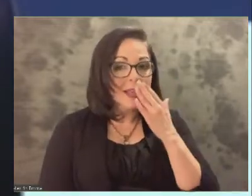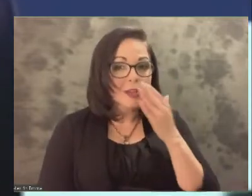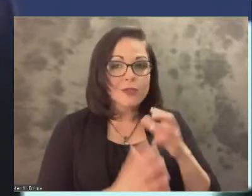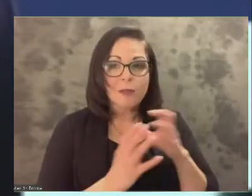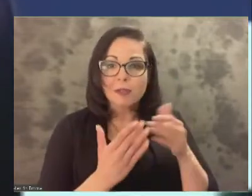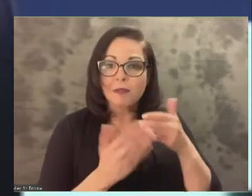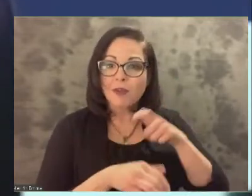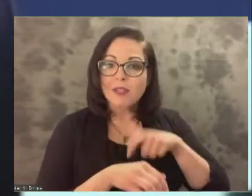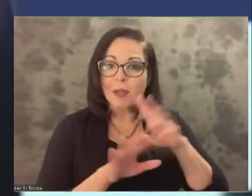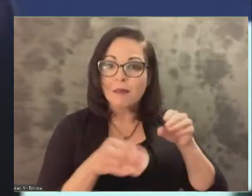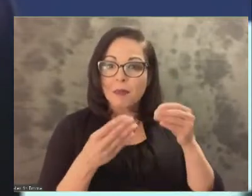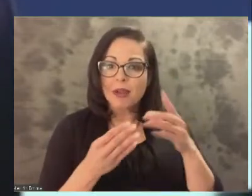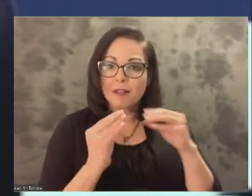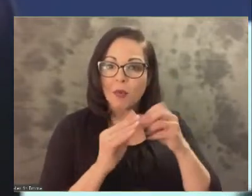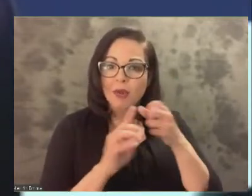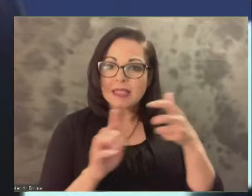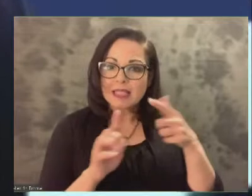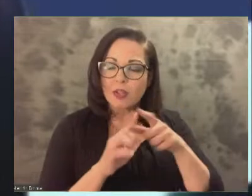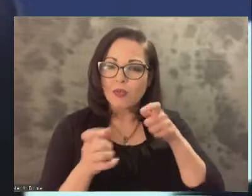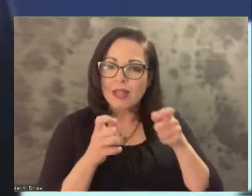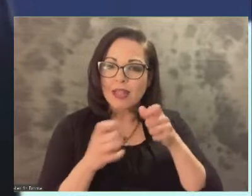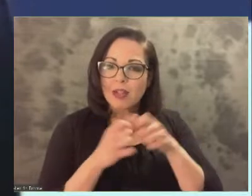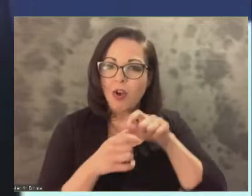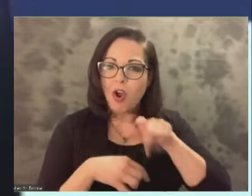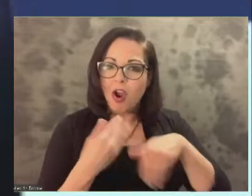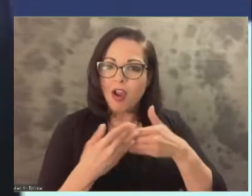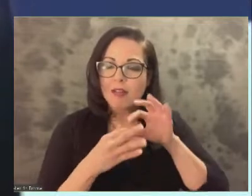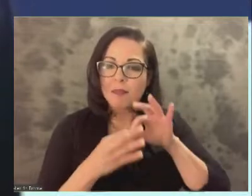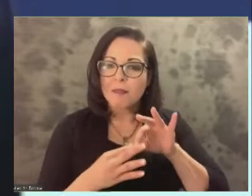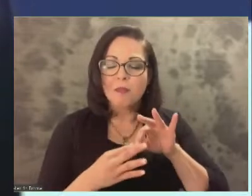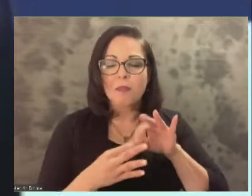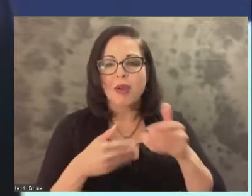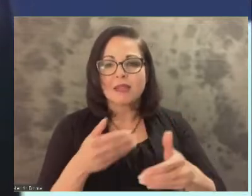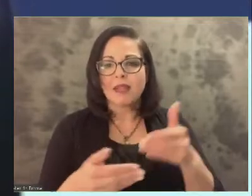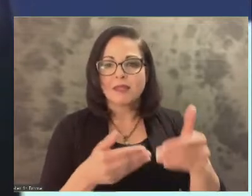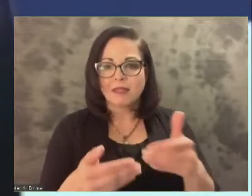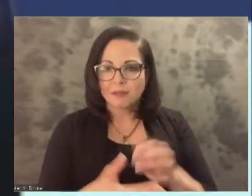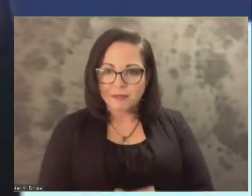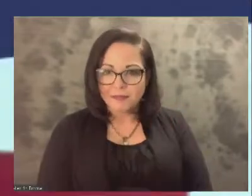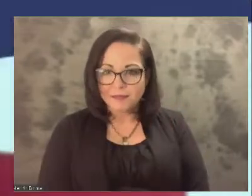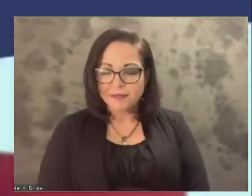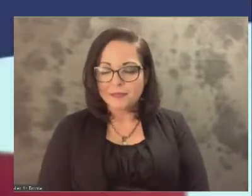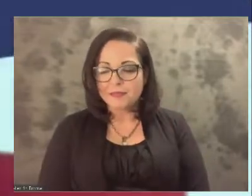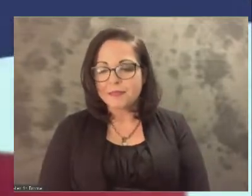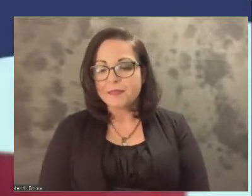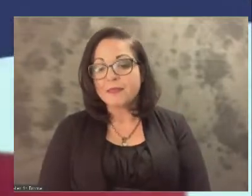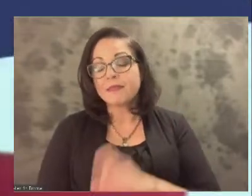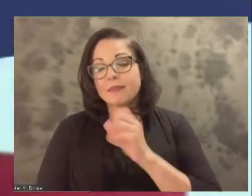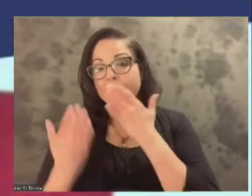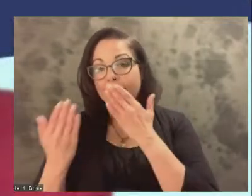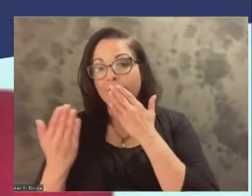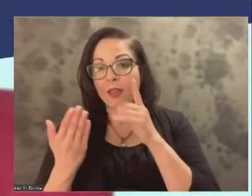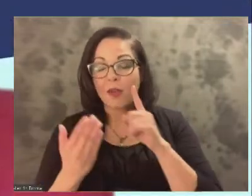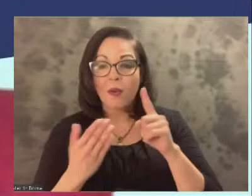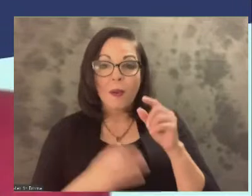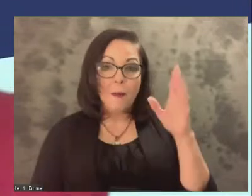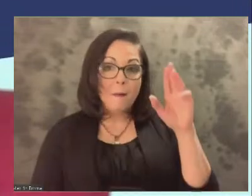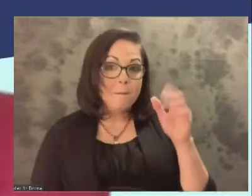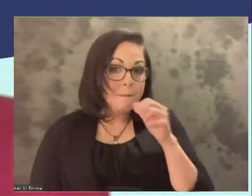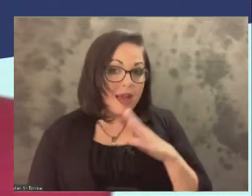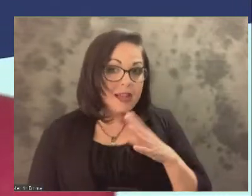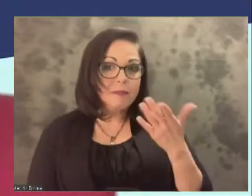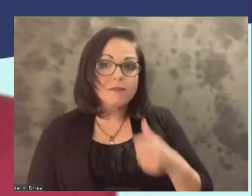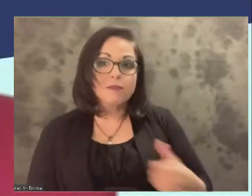for providing more detail regarding our processes. Thank you, Madam Chair. As